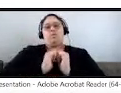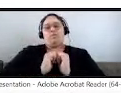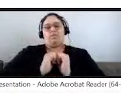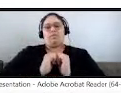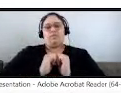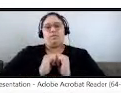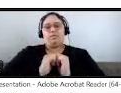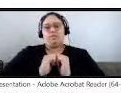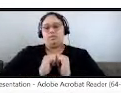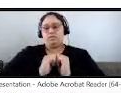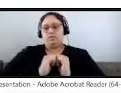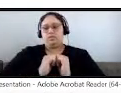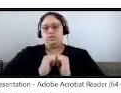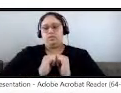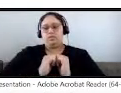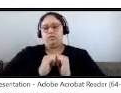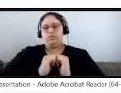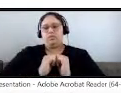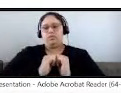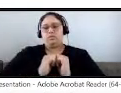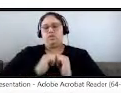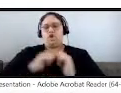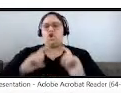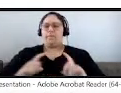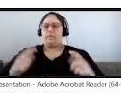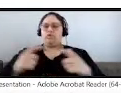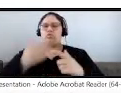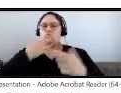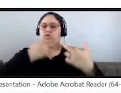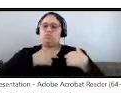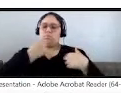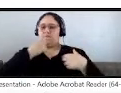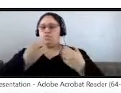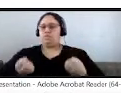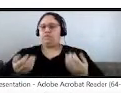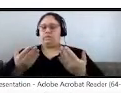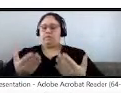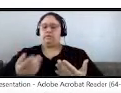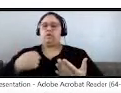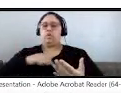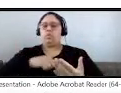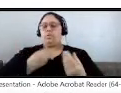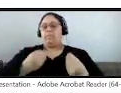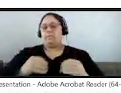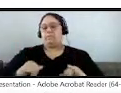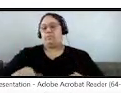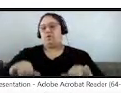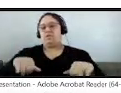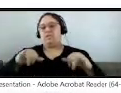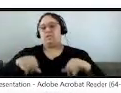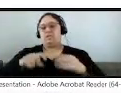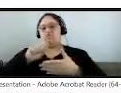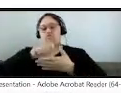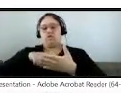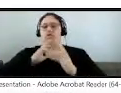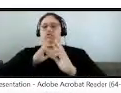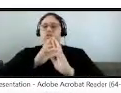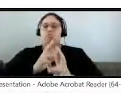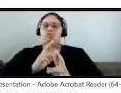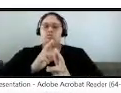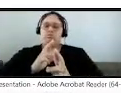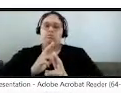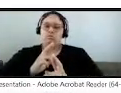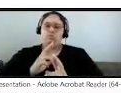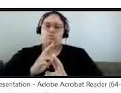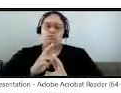the I think it's the divisional commissioner responsible for the service, and we are waiting a written response in terms